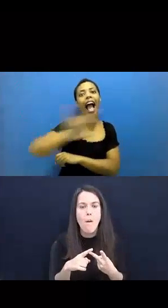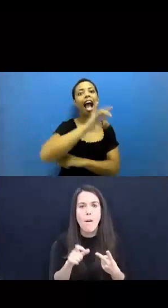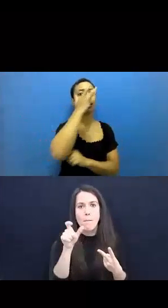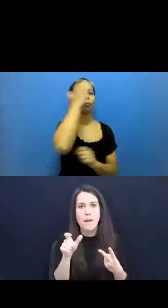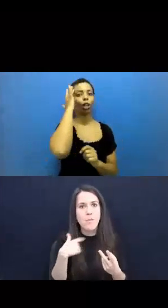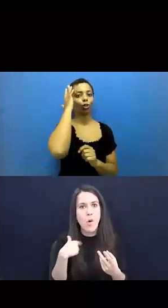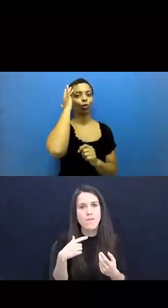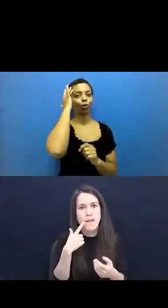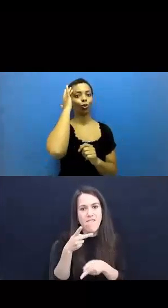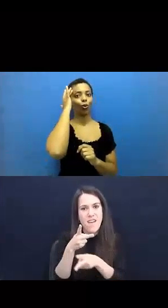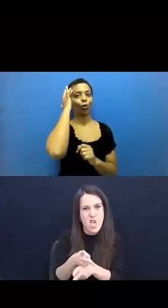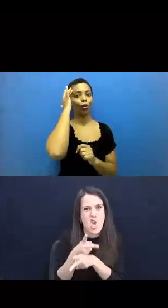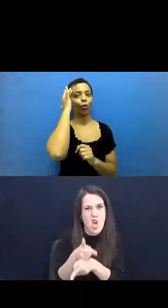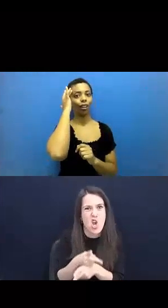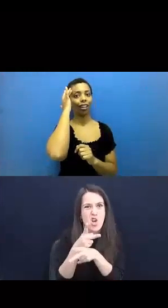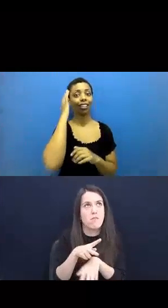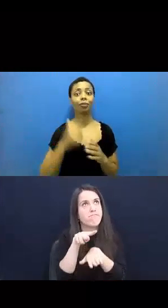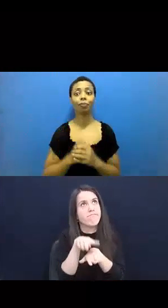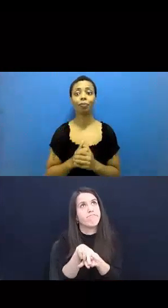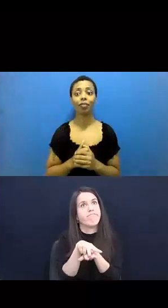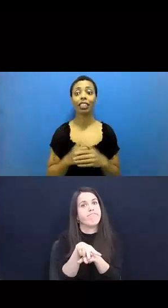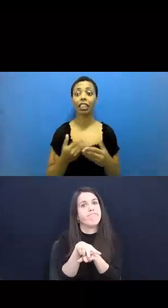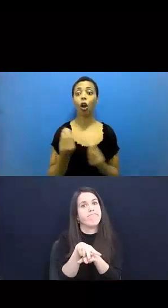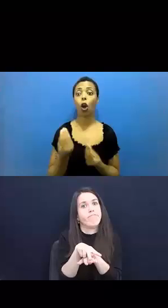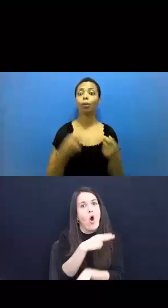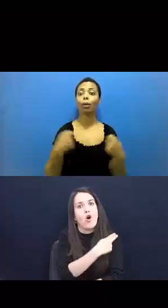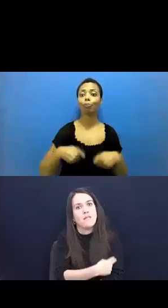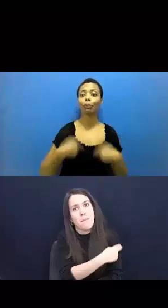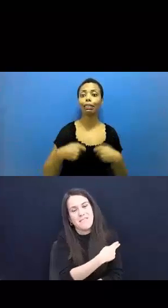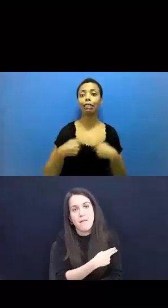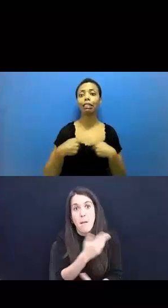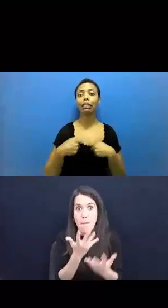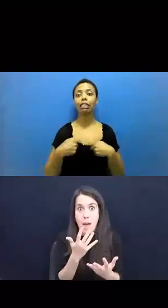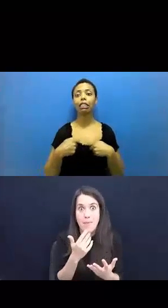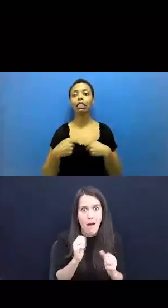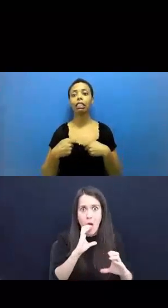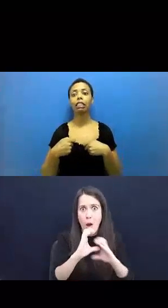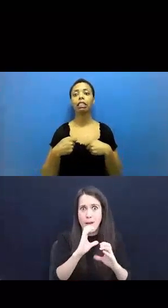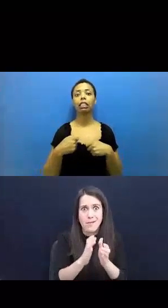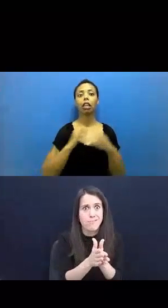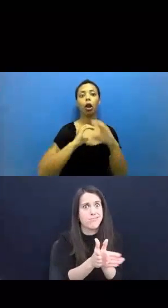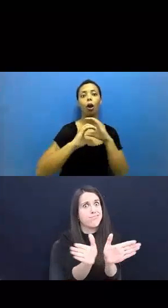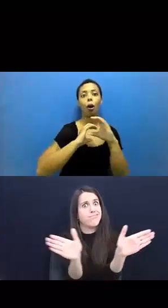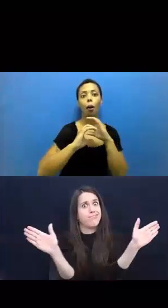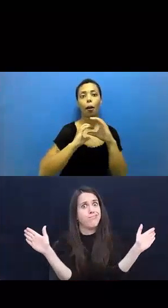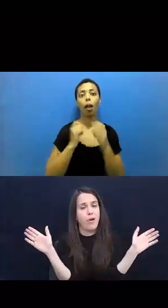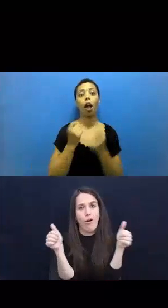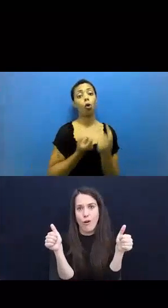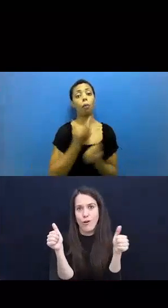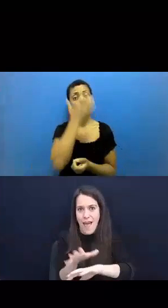care, if they need communication. So it's a very widely adaptable system.